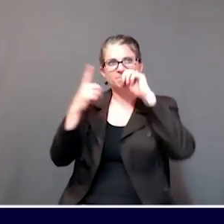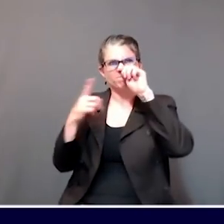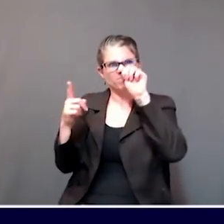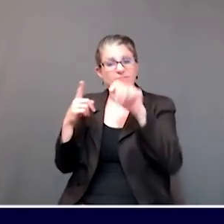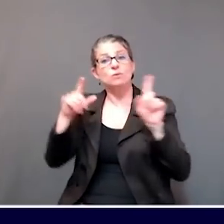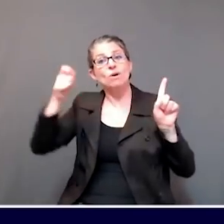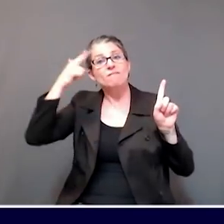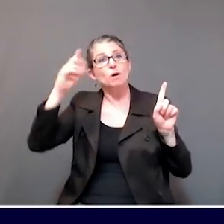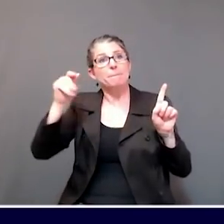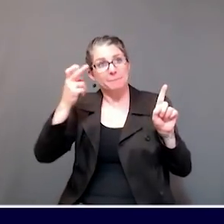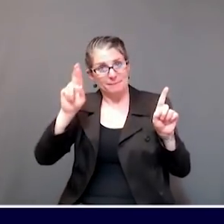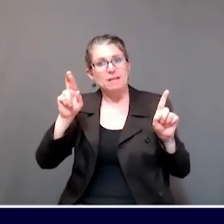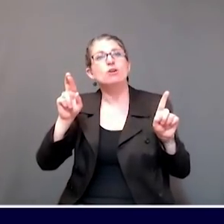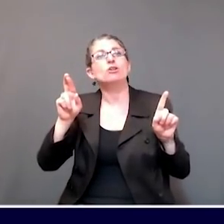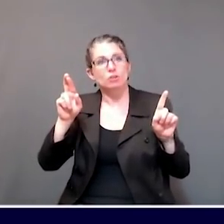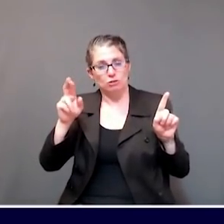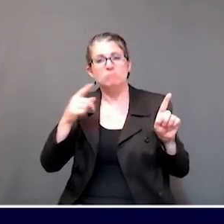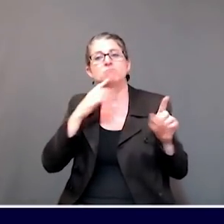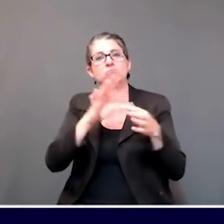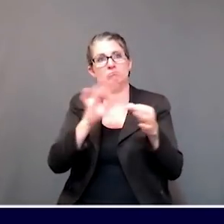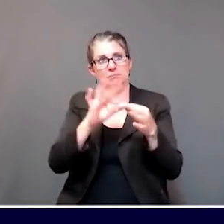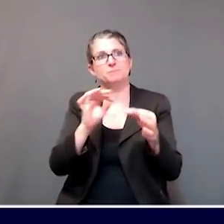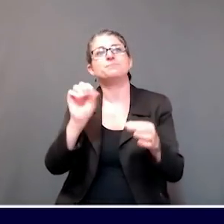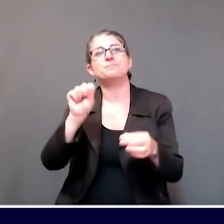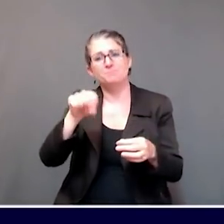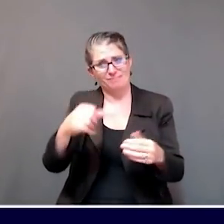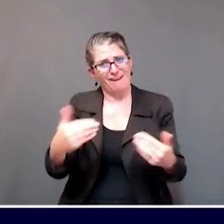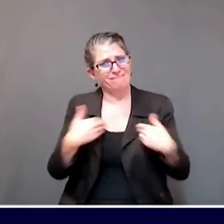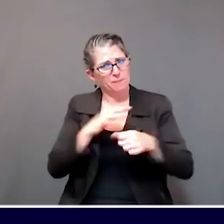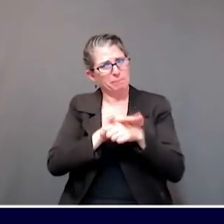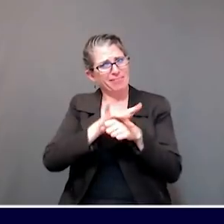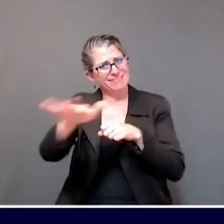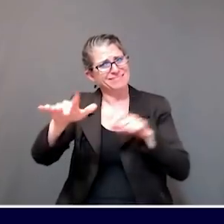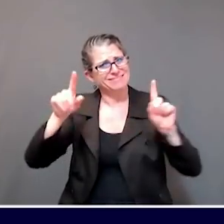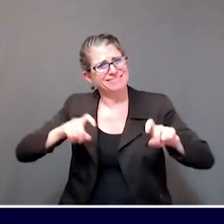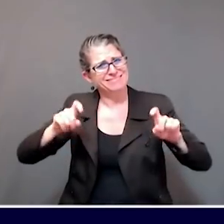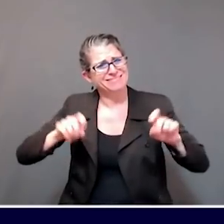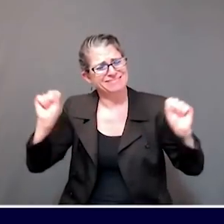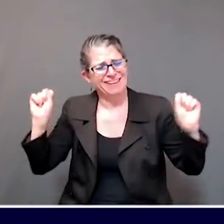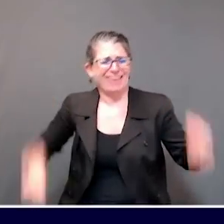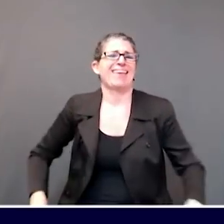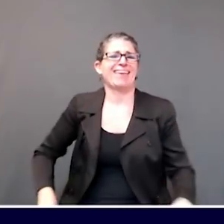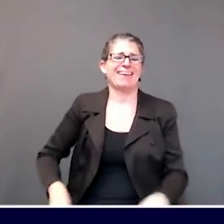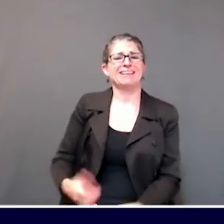paid for by insurance or by public funds if you are exposed or person at risk. And if you